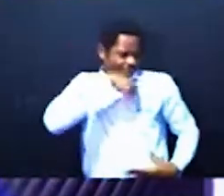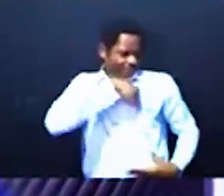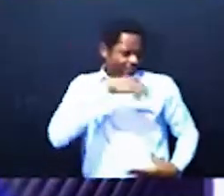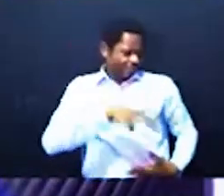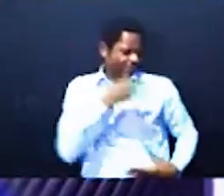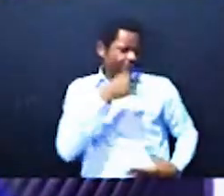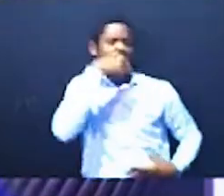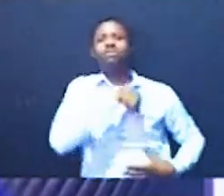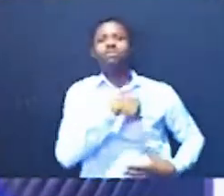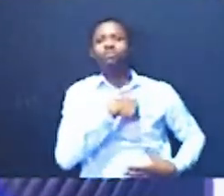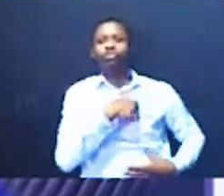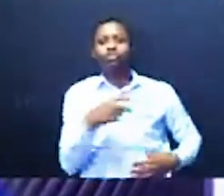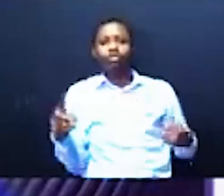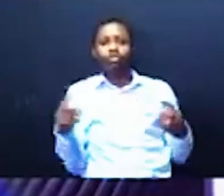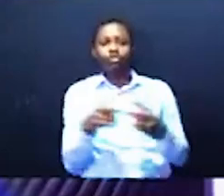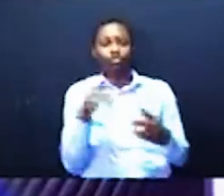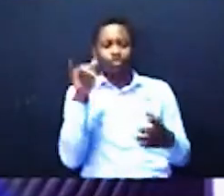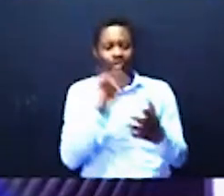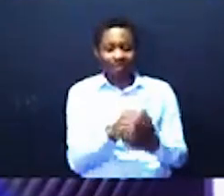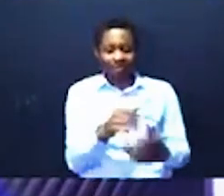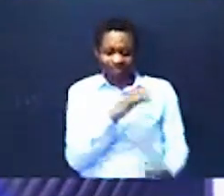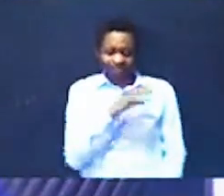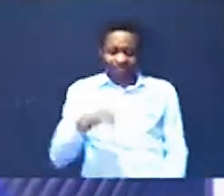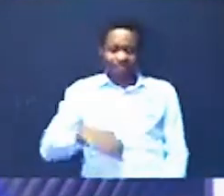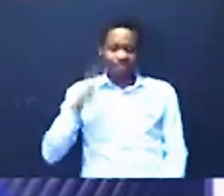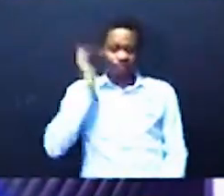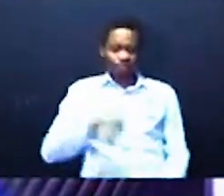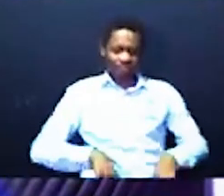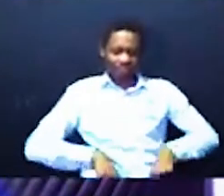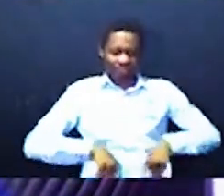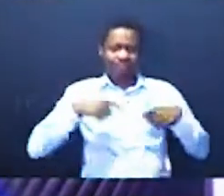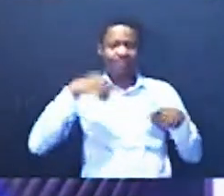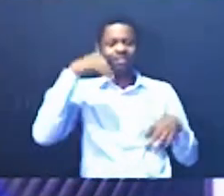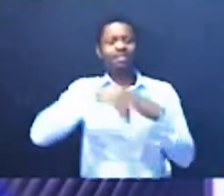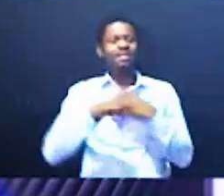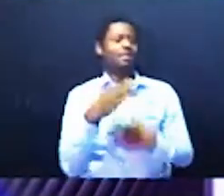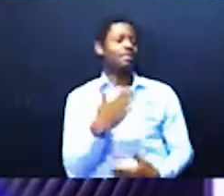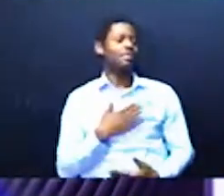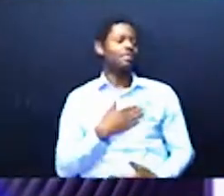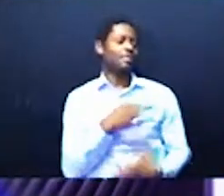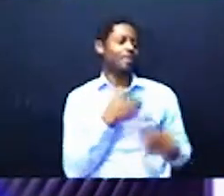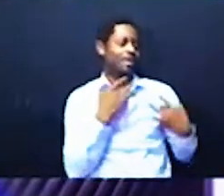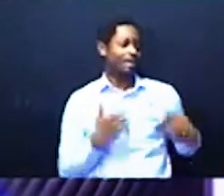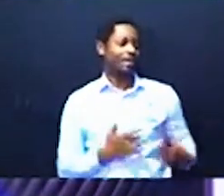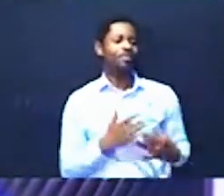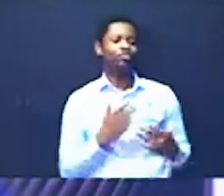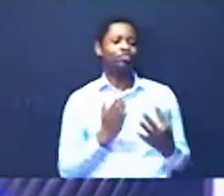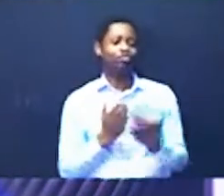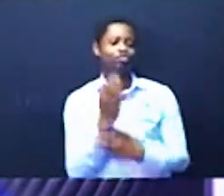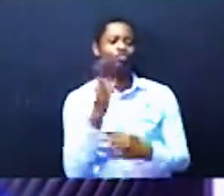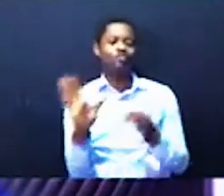being. So that Christ may dwell in my heart or in your heart through faith.